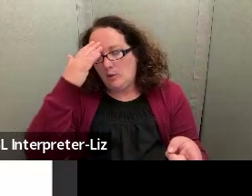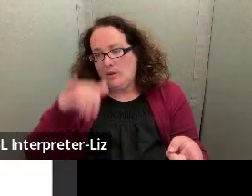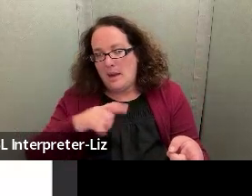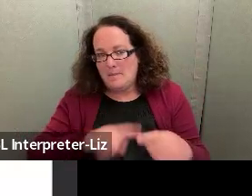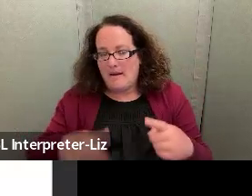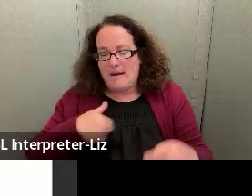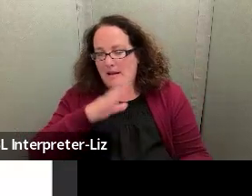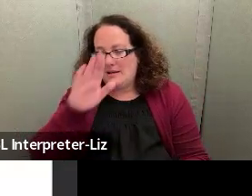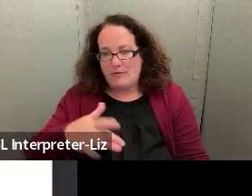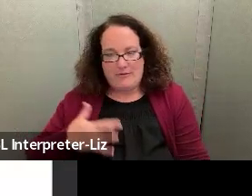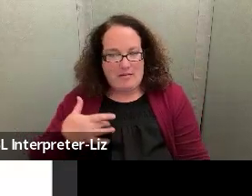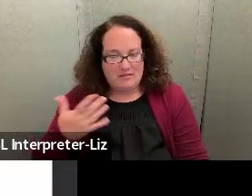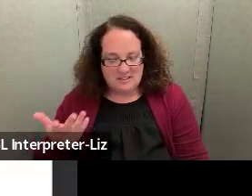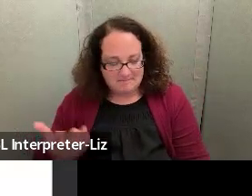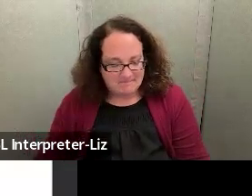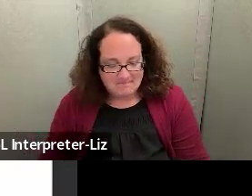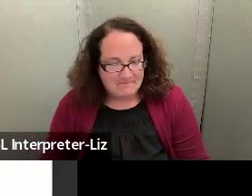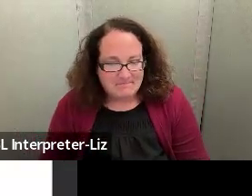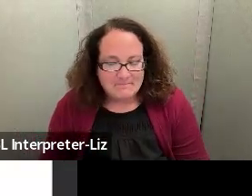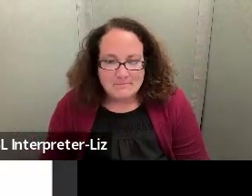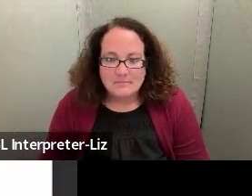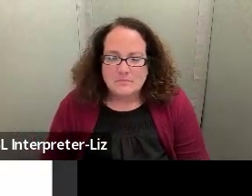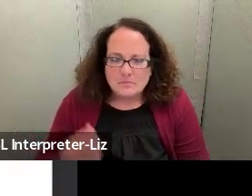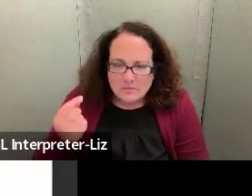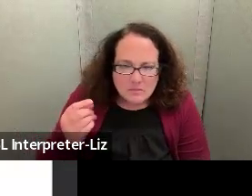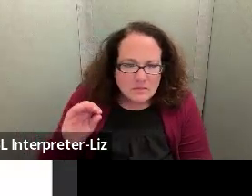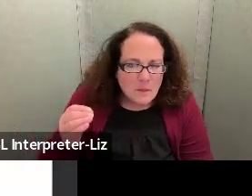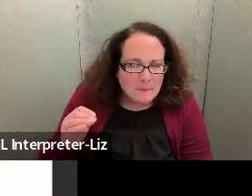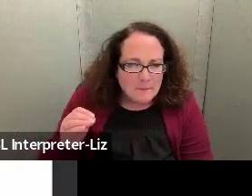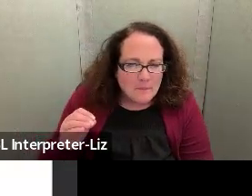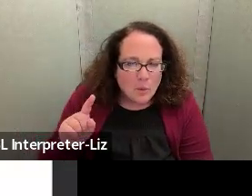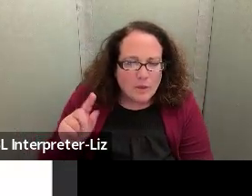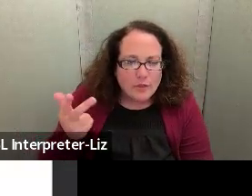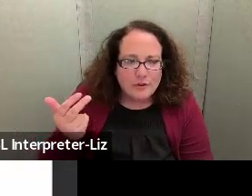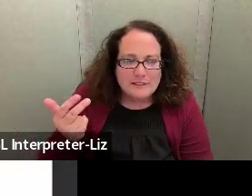it as a J. Oh. What is it, number